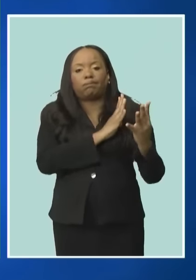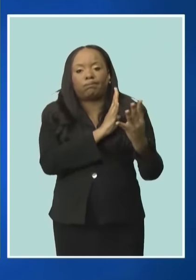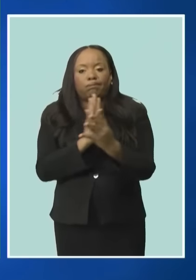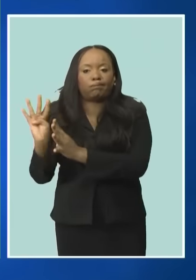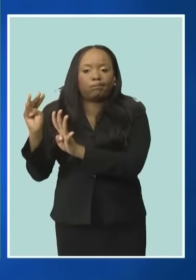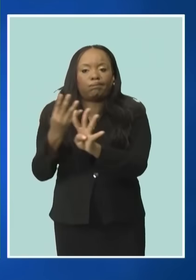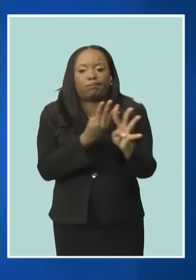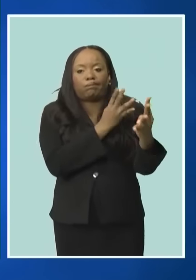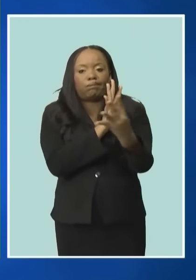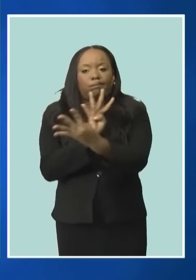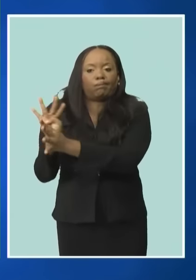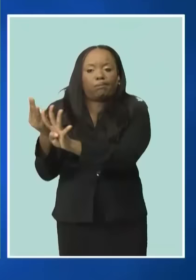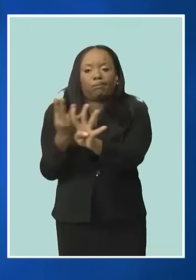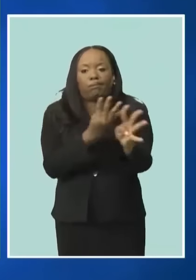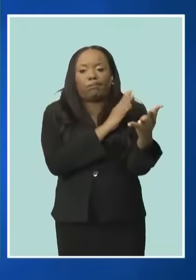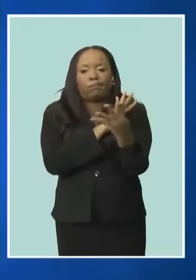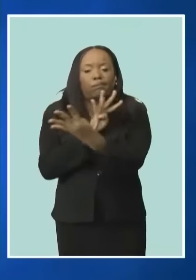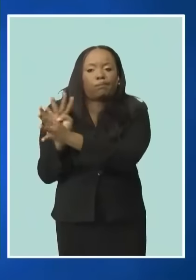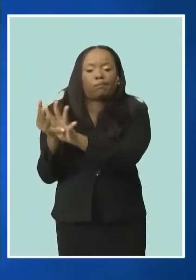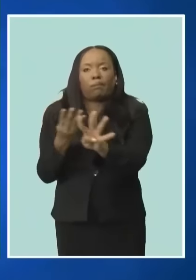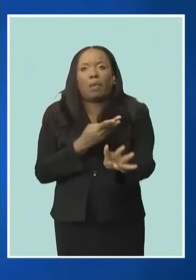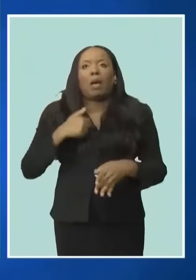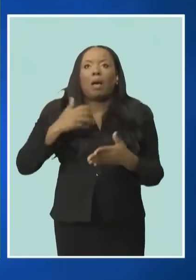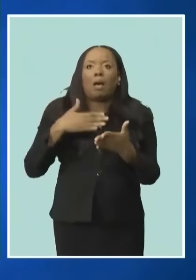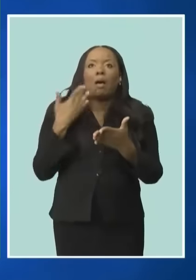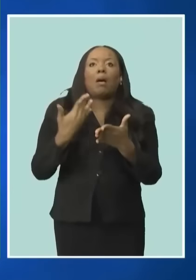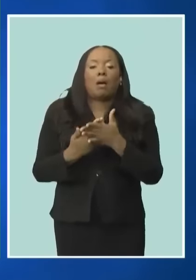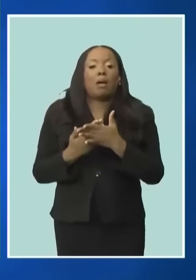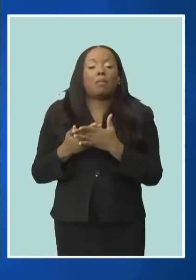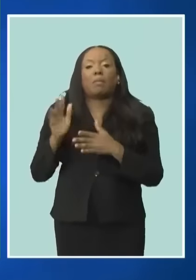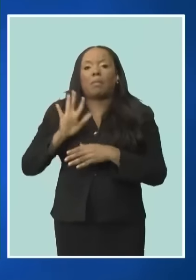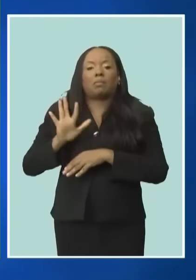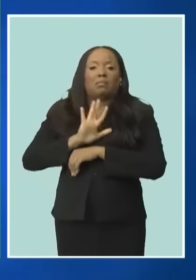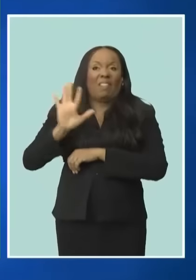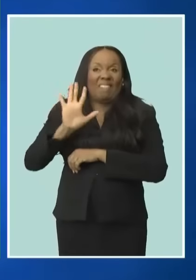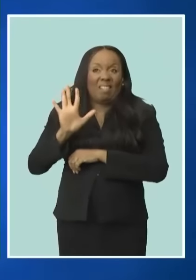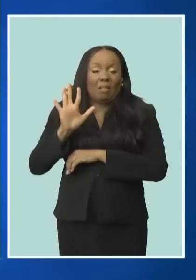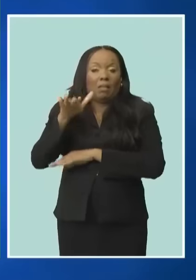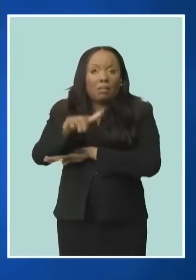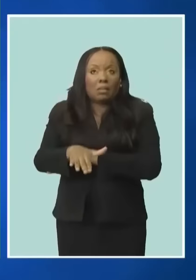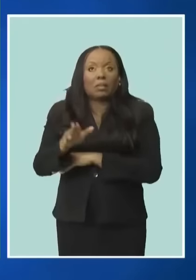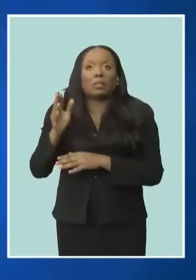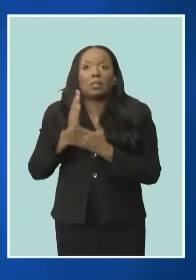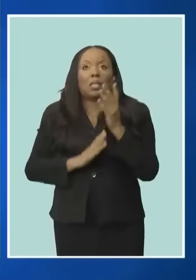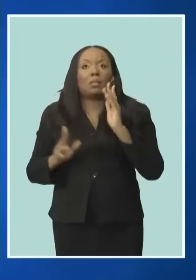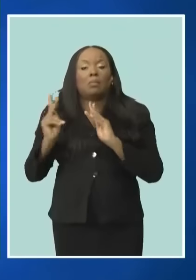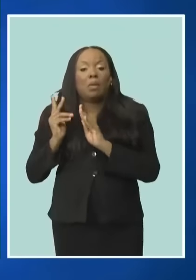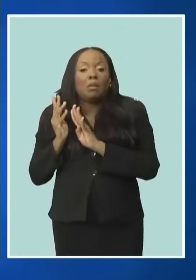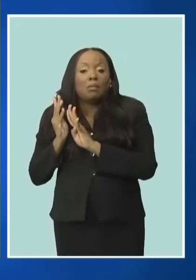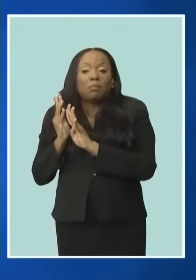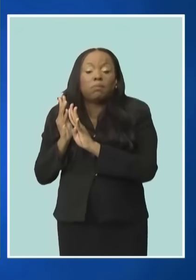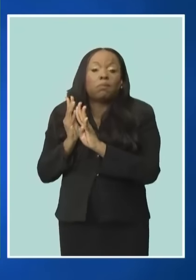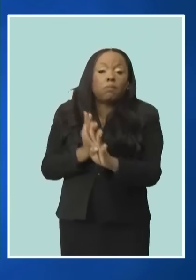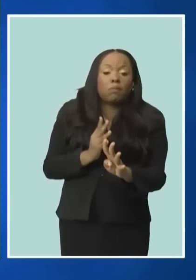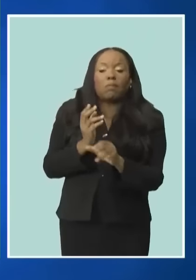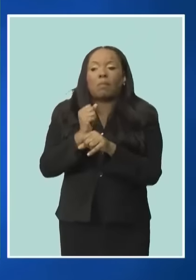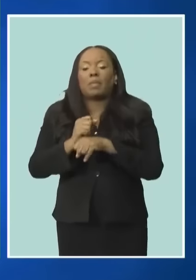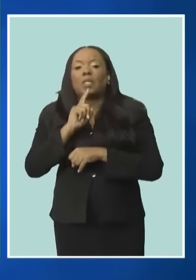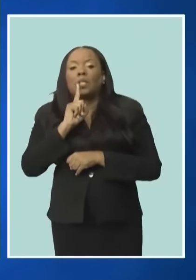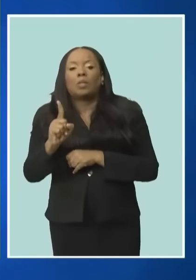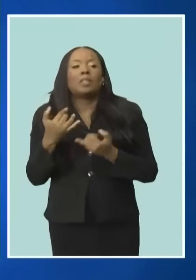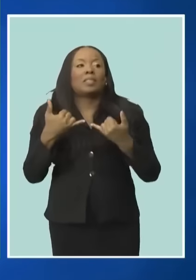When we arrived here at the St. Albans Primary School with just an hour left into voting, persons were trickling in to ensure that they exercise their right